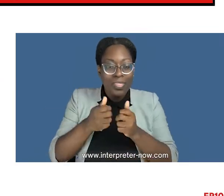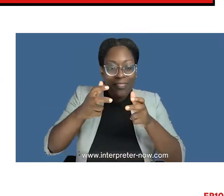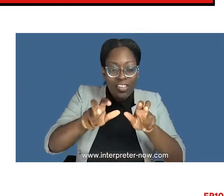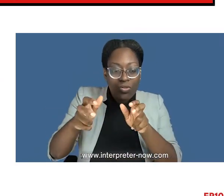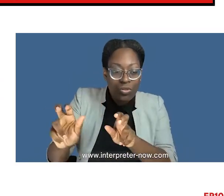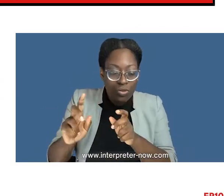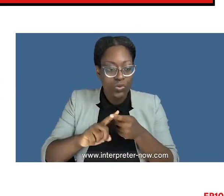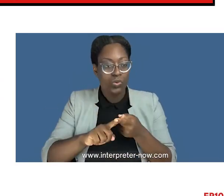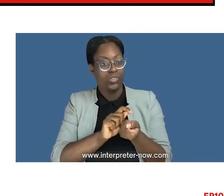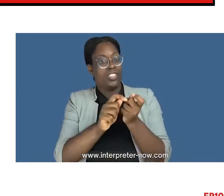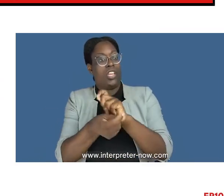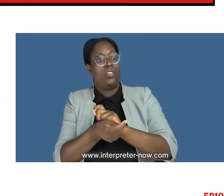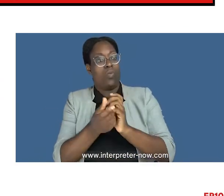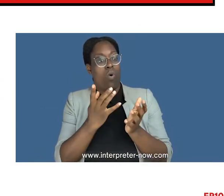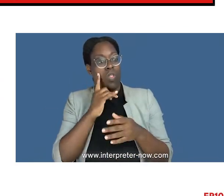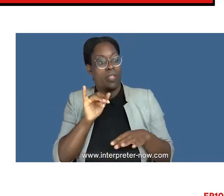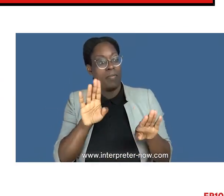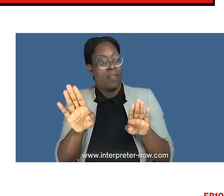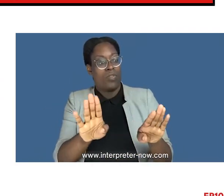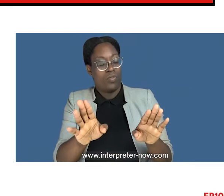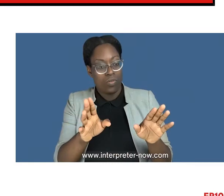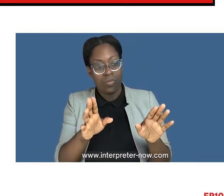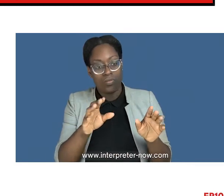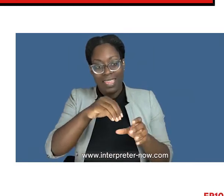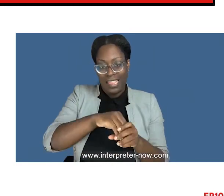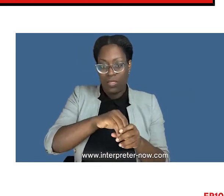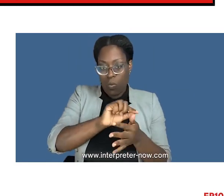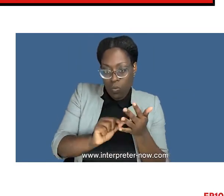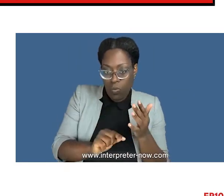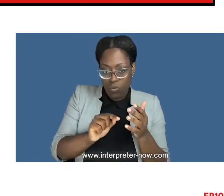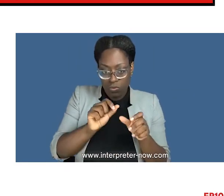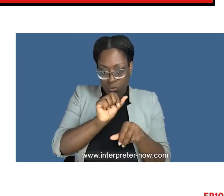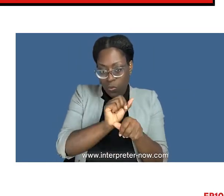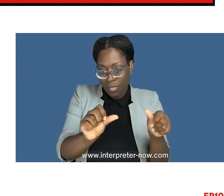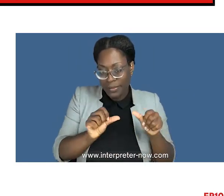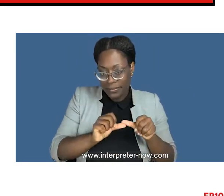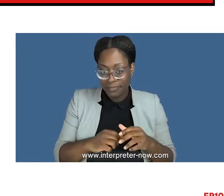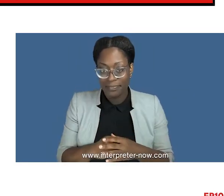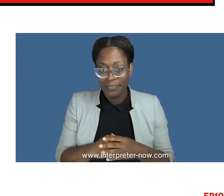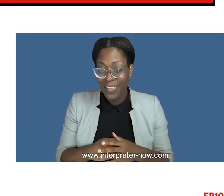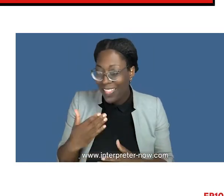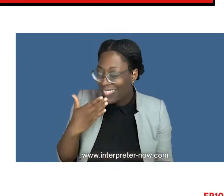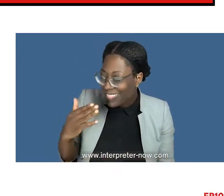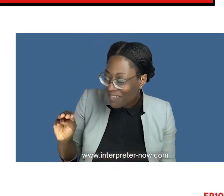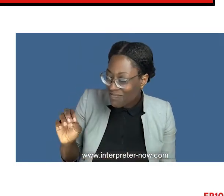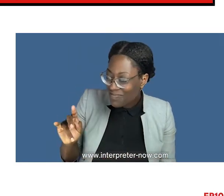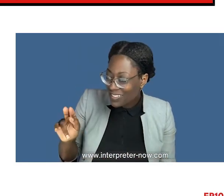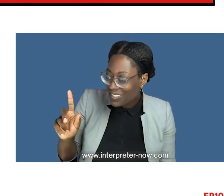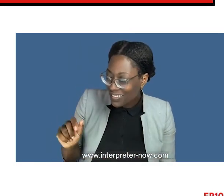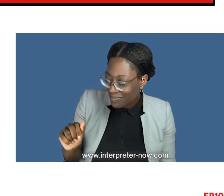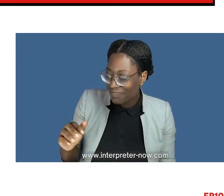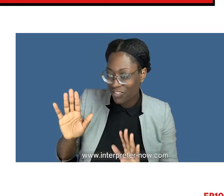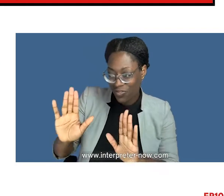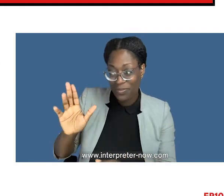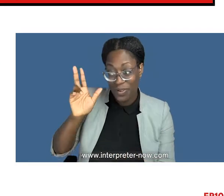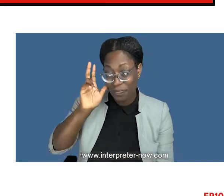with startups and investors and larger companies as well. Thank you, Melinda. It's great